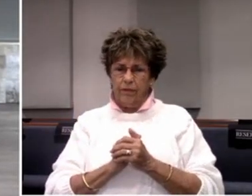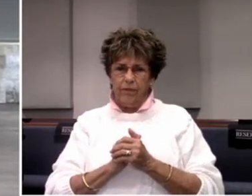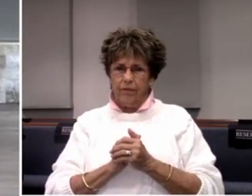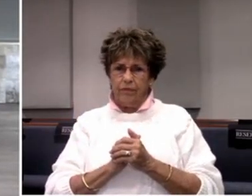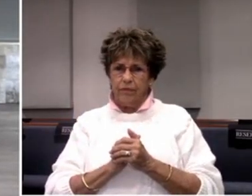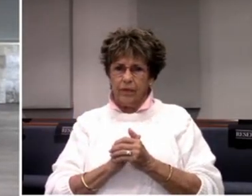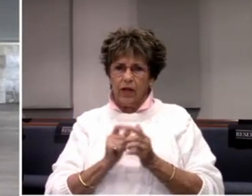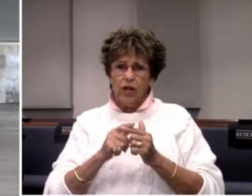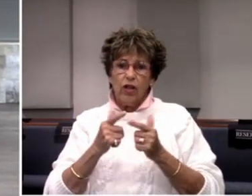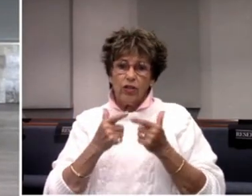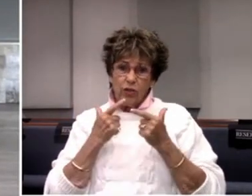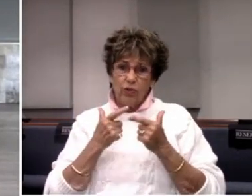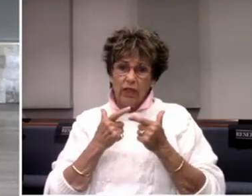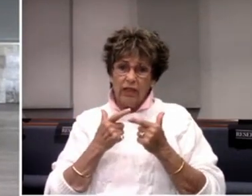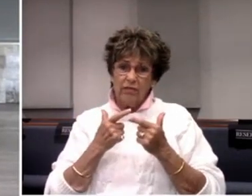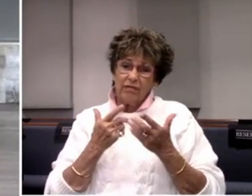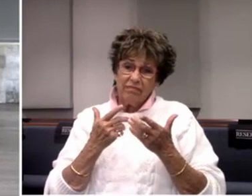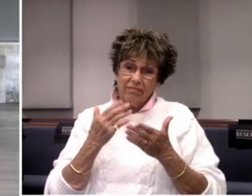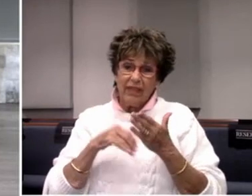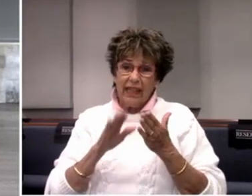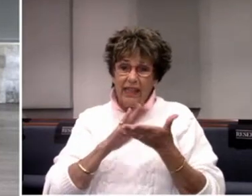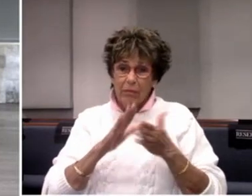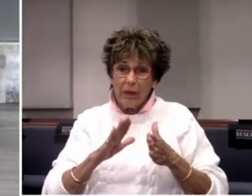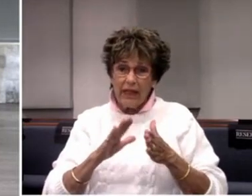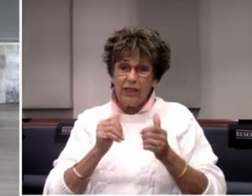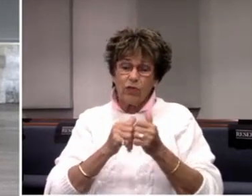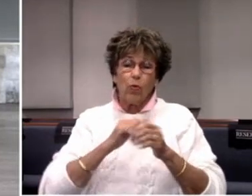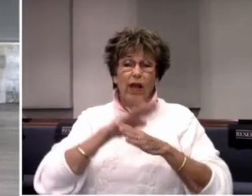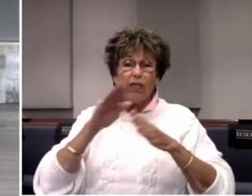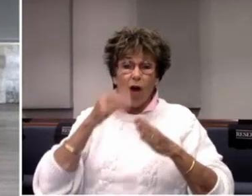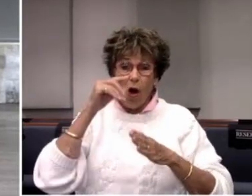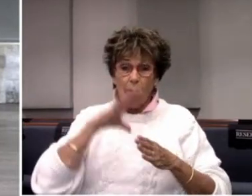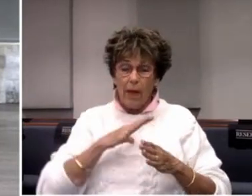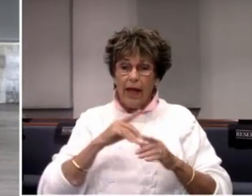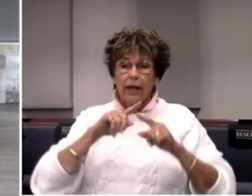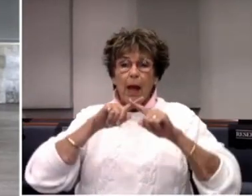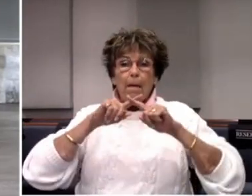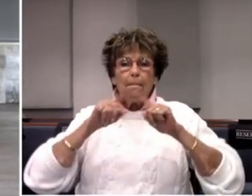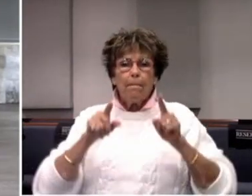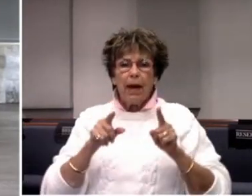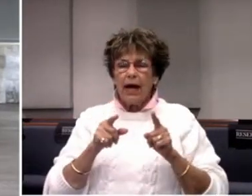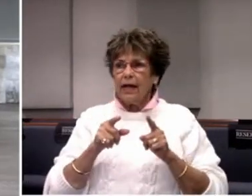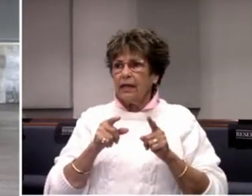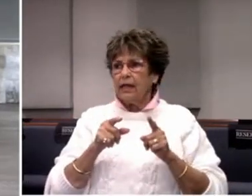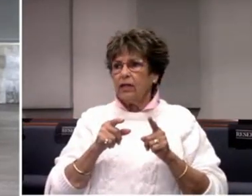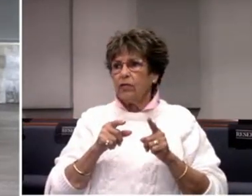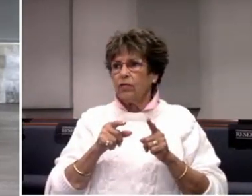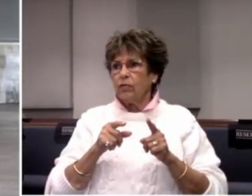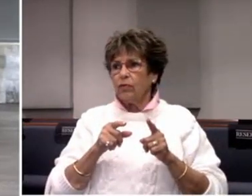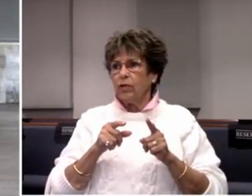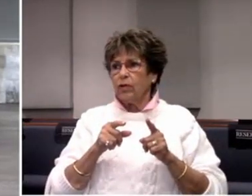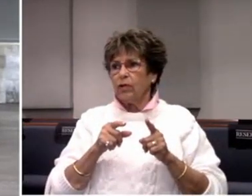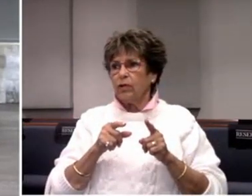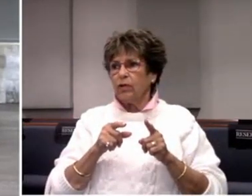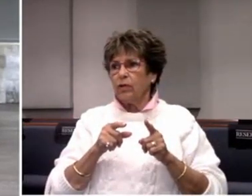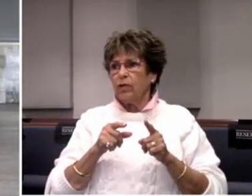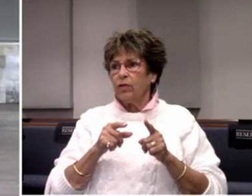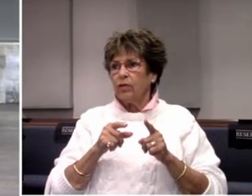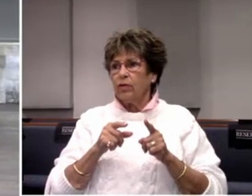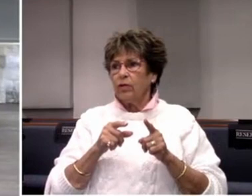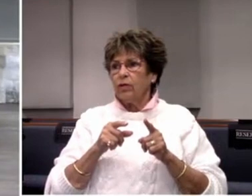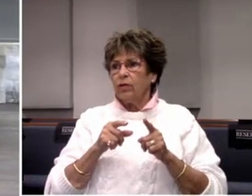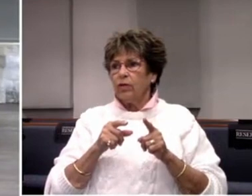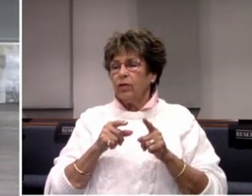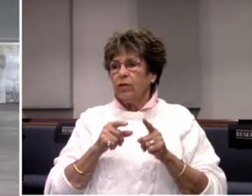to live peaceably with all men, but the initiative in distorting the